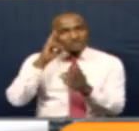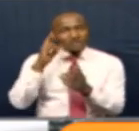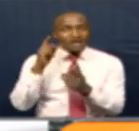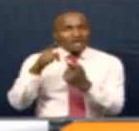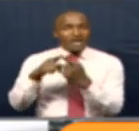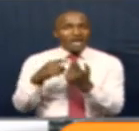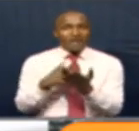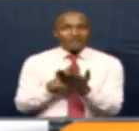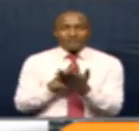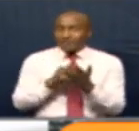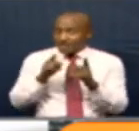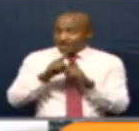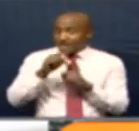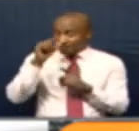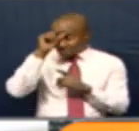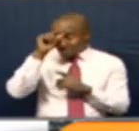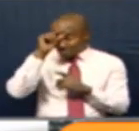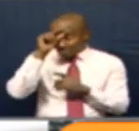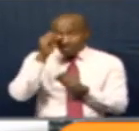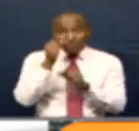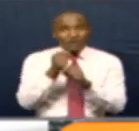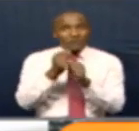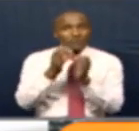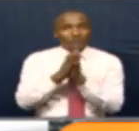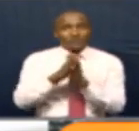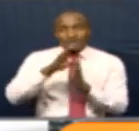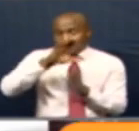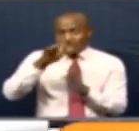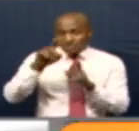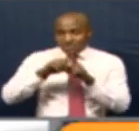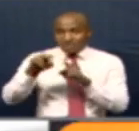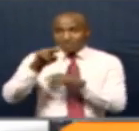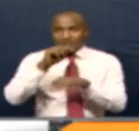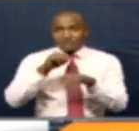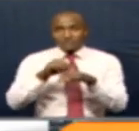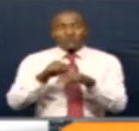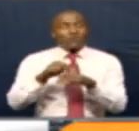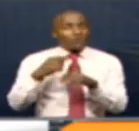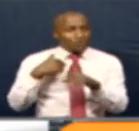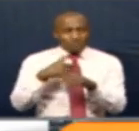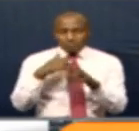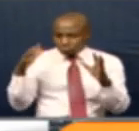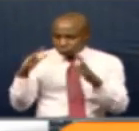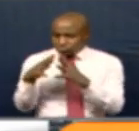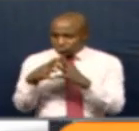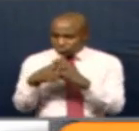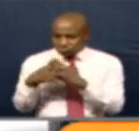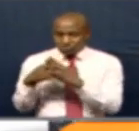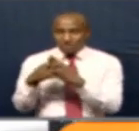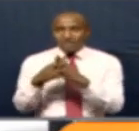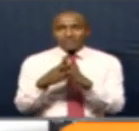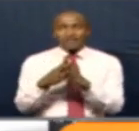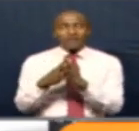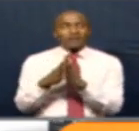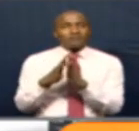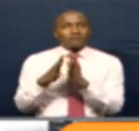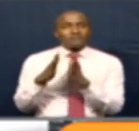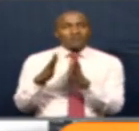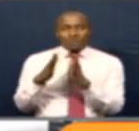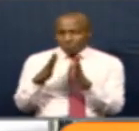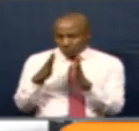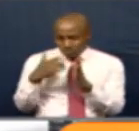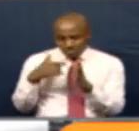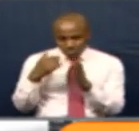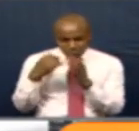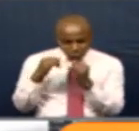a government, again, working with the county and national, we have come together and we have put, we are doing a land banking,